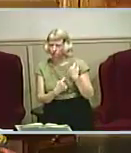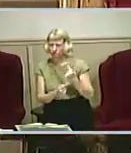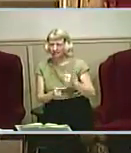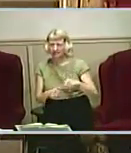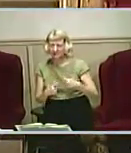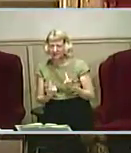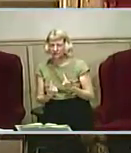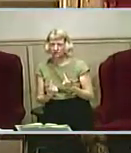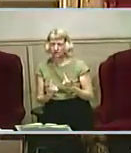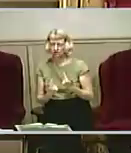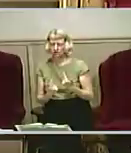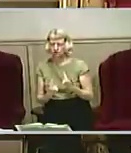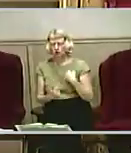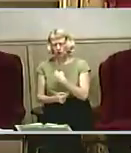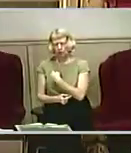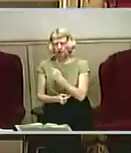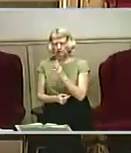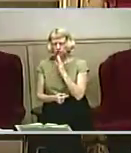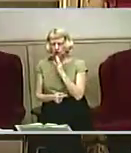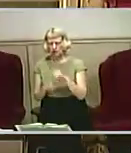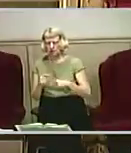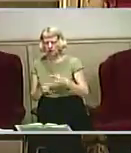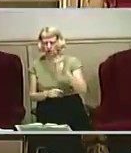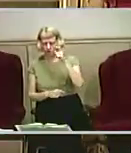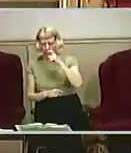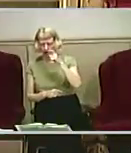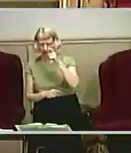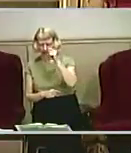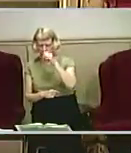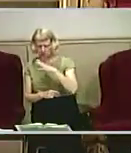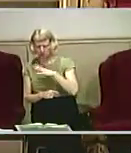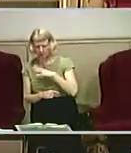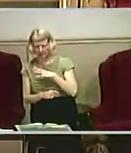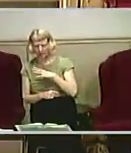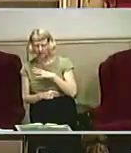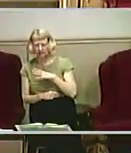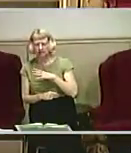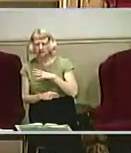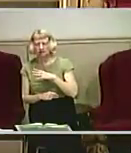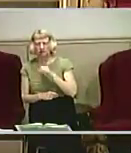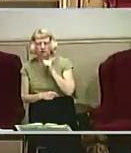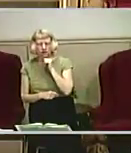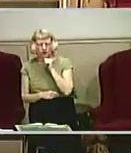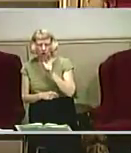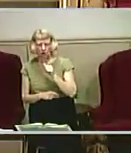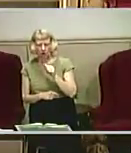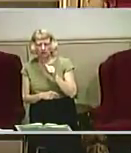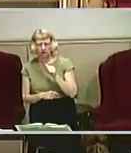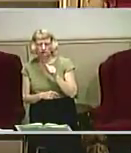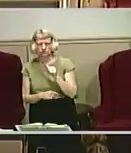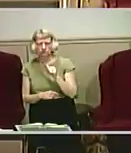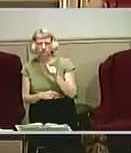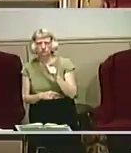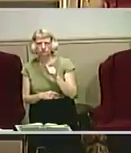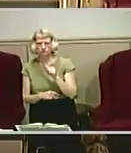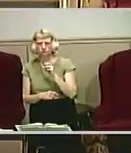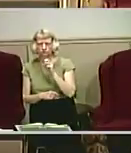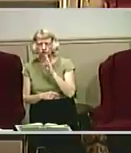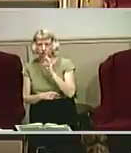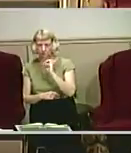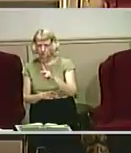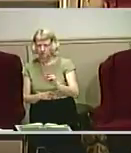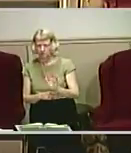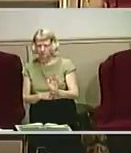talk today, a lot of time when we talk about wise men or wise guys, it's not in the wise way,